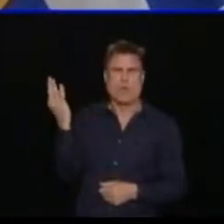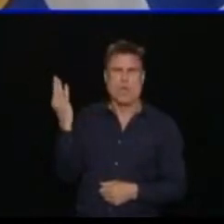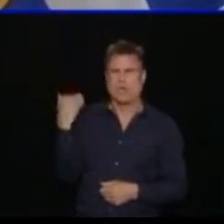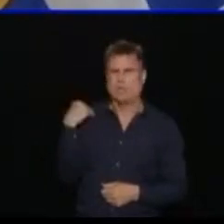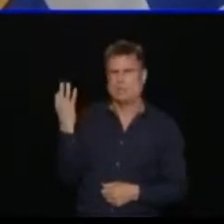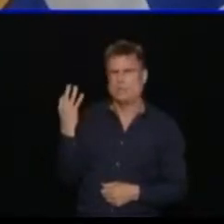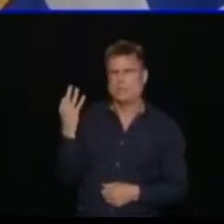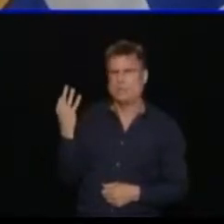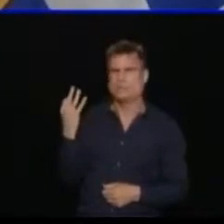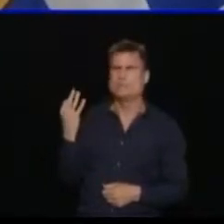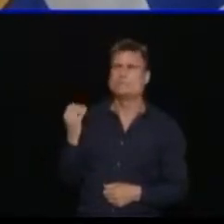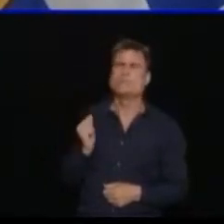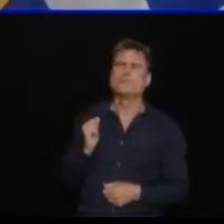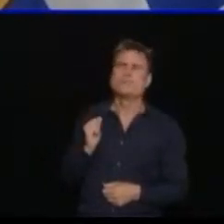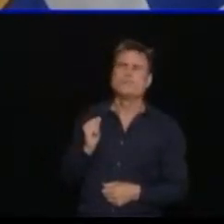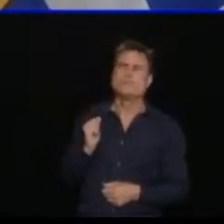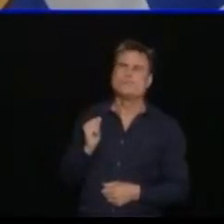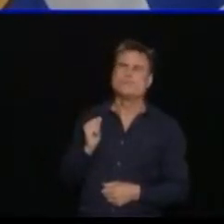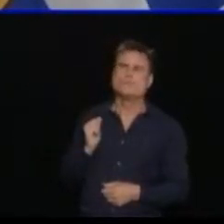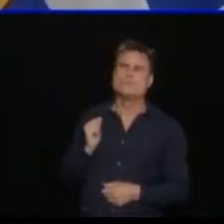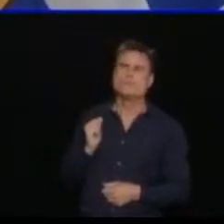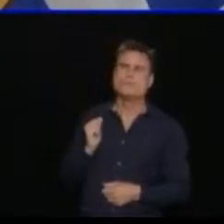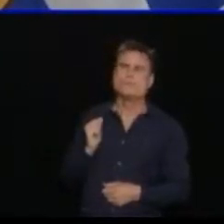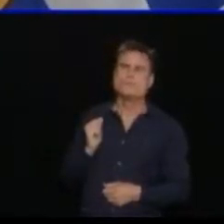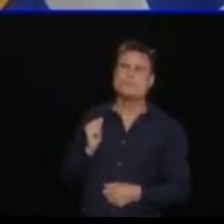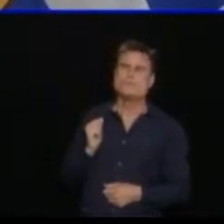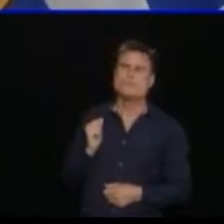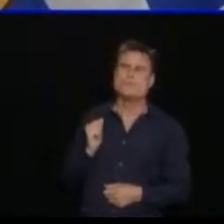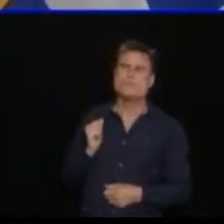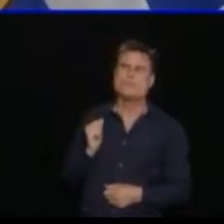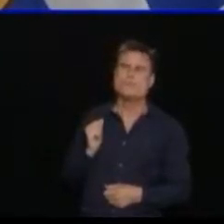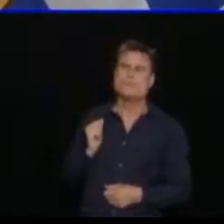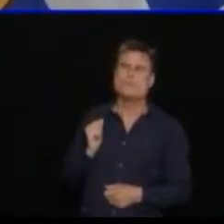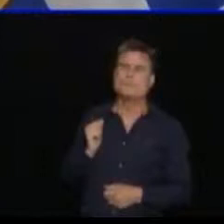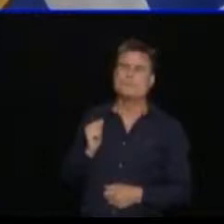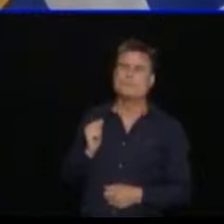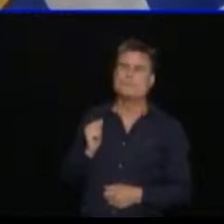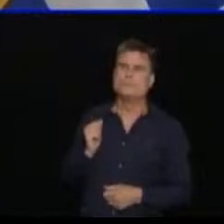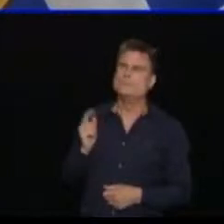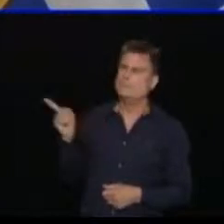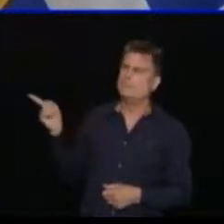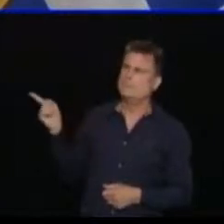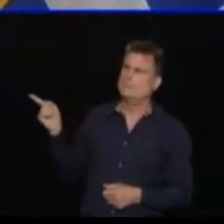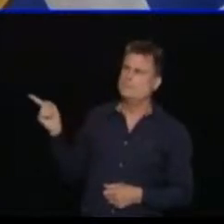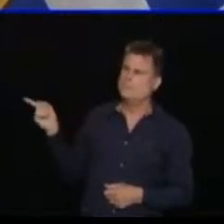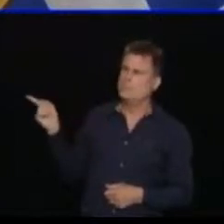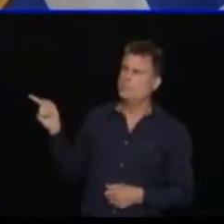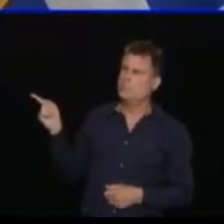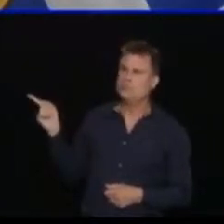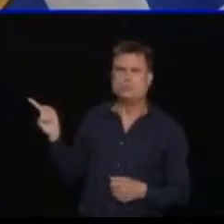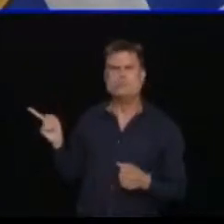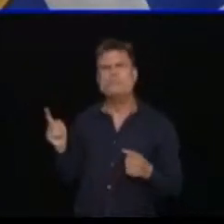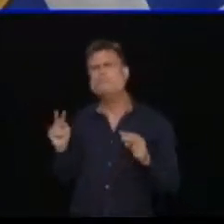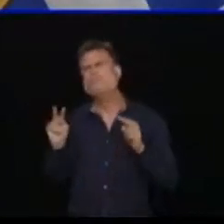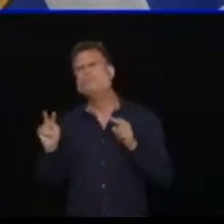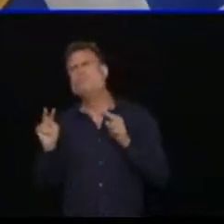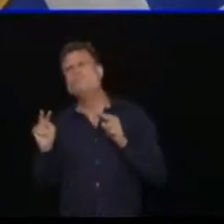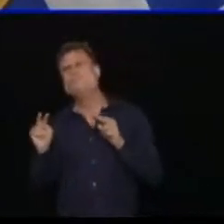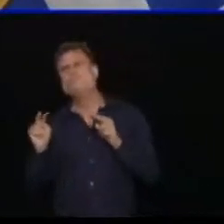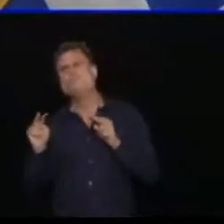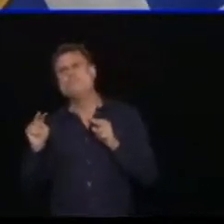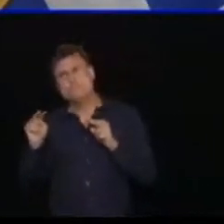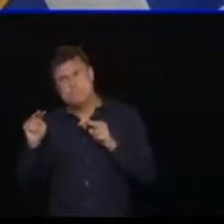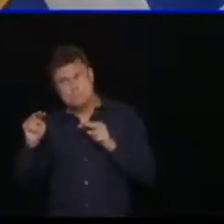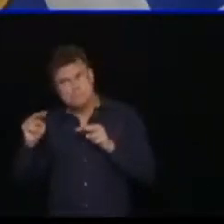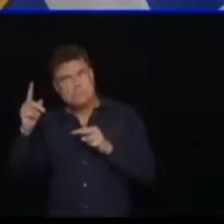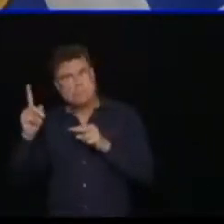generation cases and then second generation cases, and you were waiting for numbers on third. We're up to 60 cases